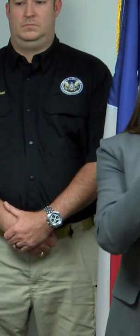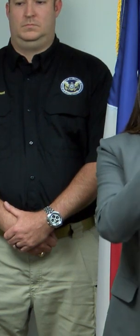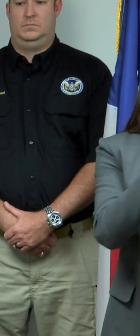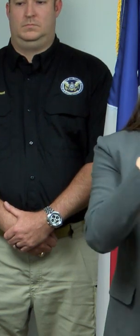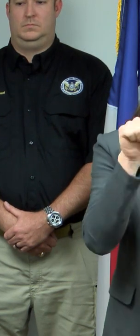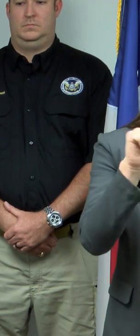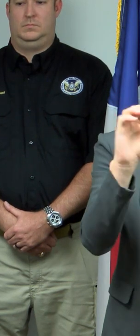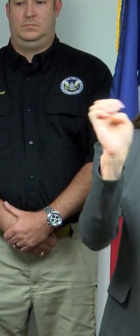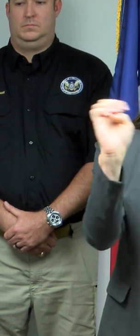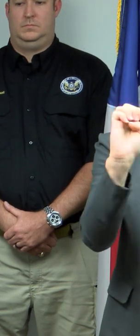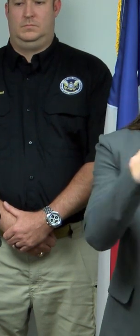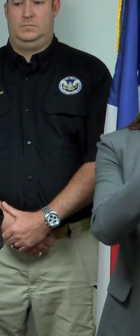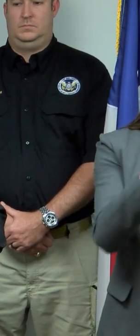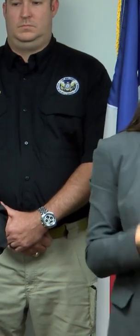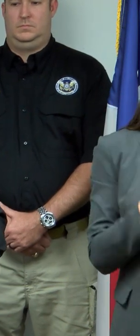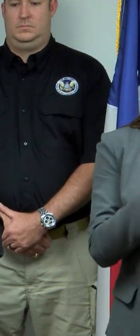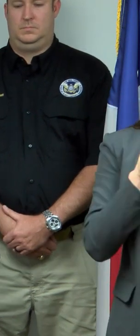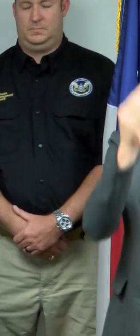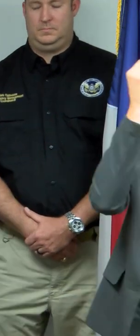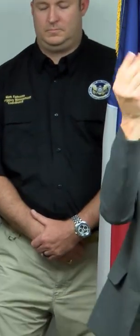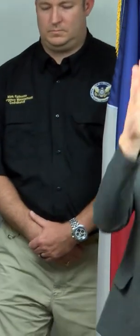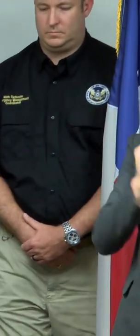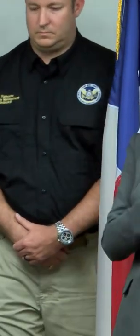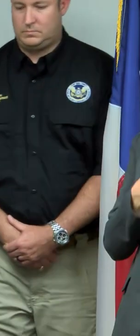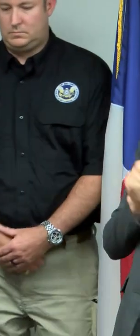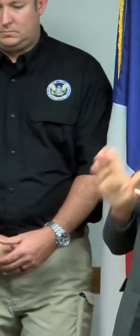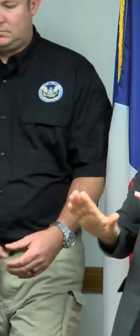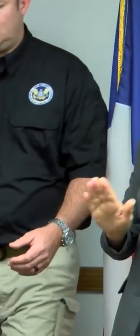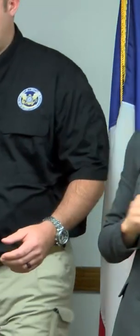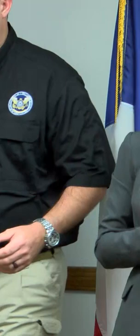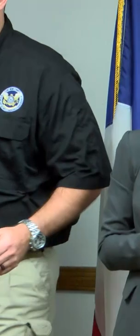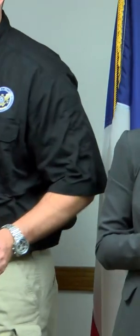for an update from his end. Mark?